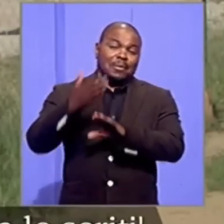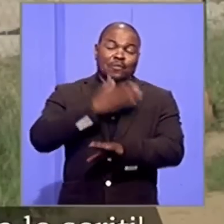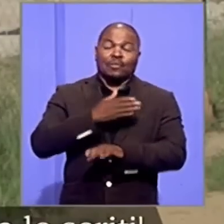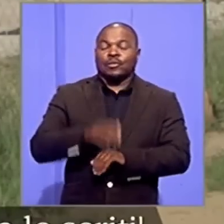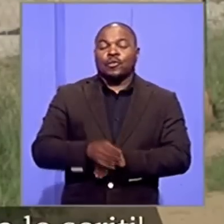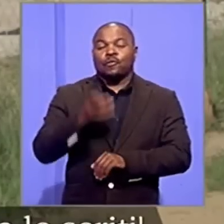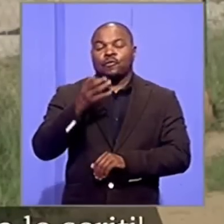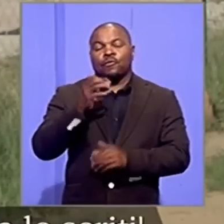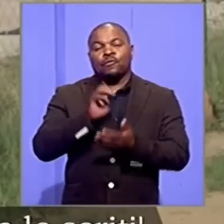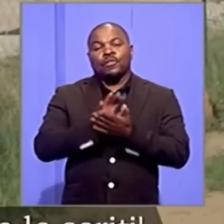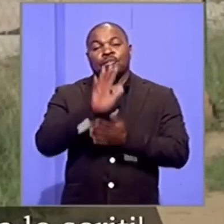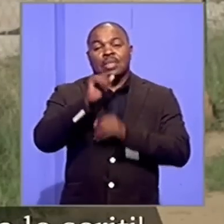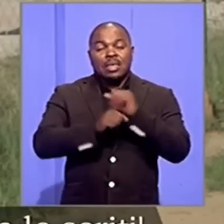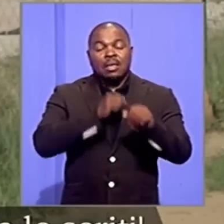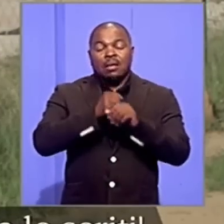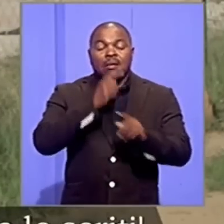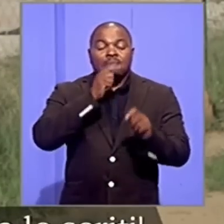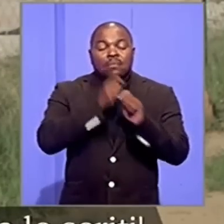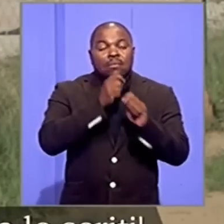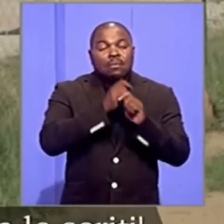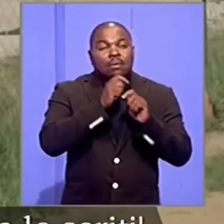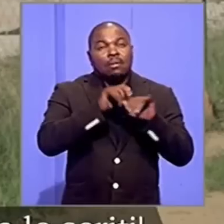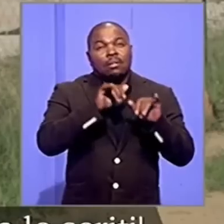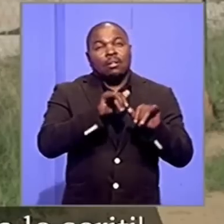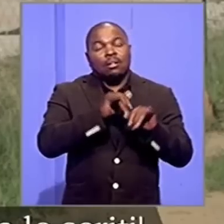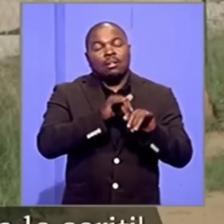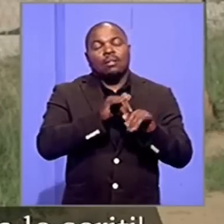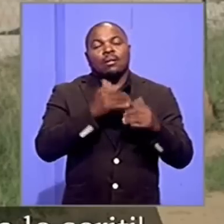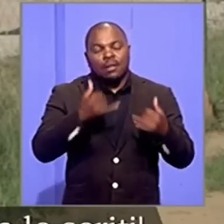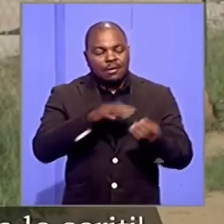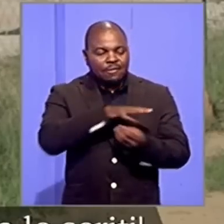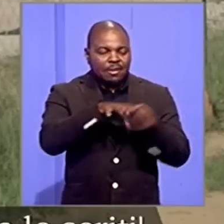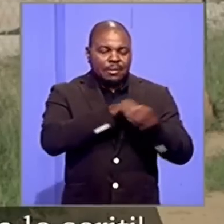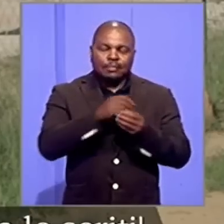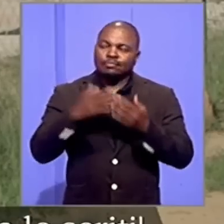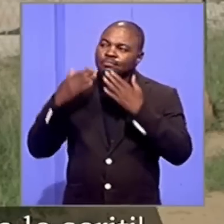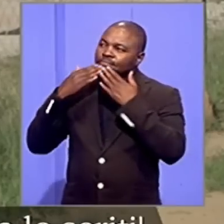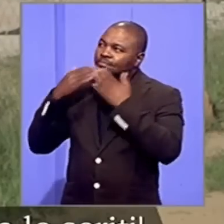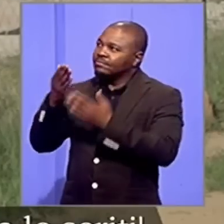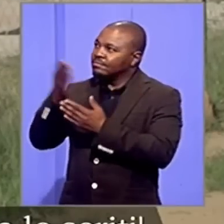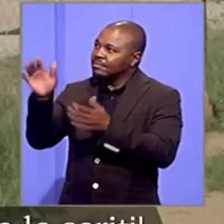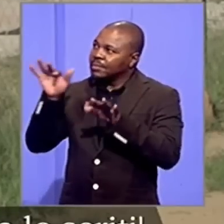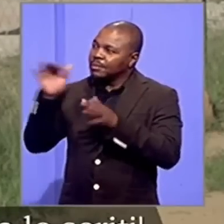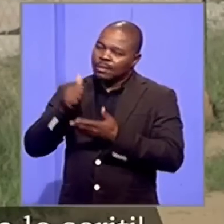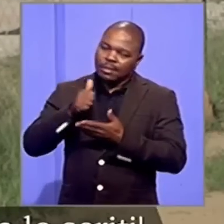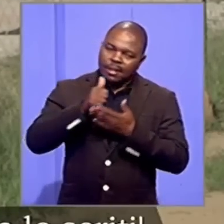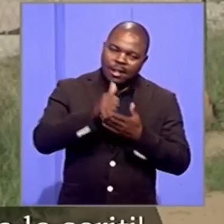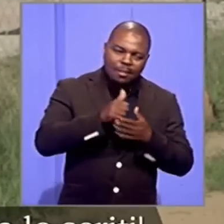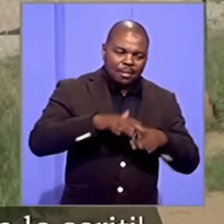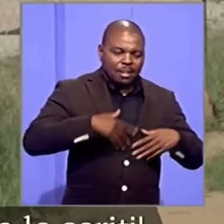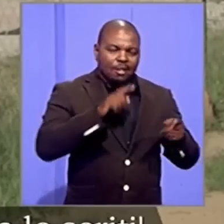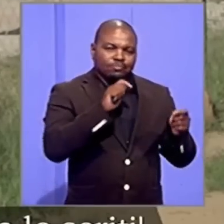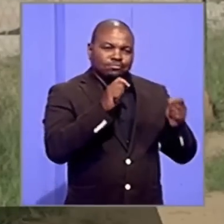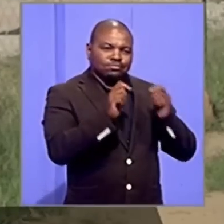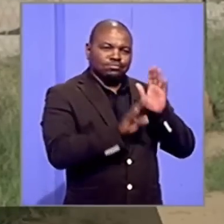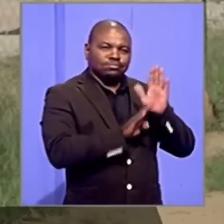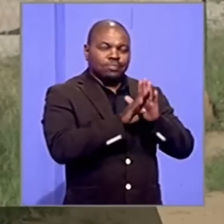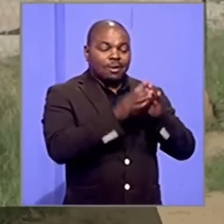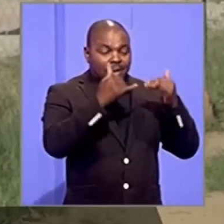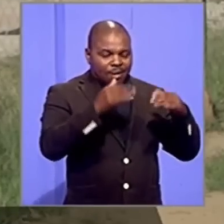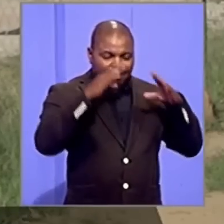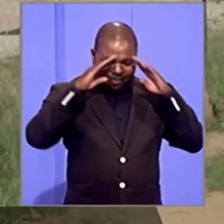ya go feta mengwaga e 15 lapa la ga Motloutse le re le leboga bohle ba ba kgethileng tema le go fetola maphelo a bona. Ba re ga bjale šedi